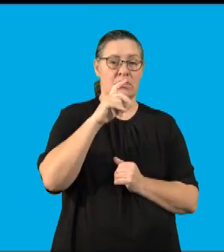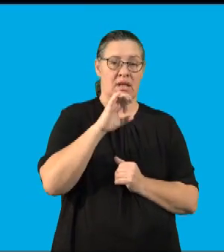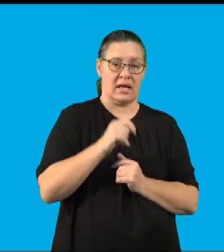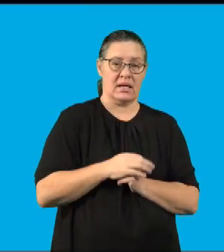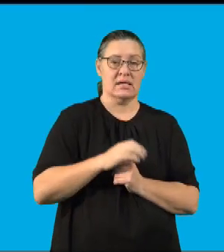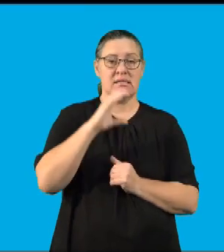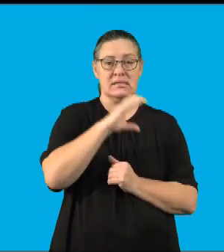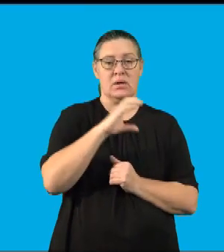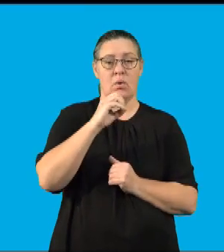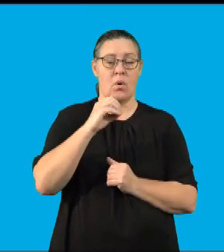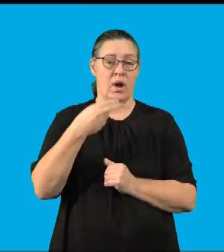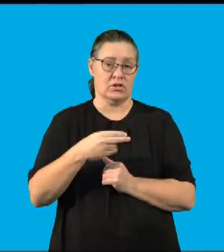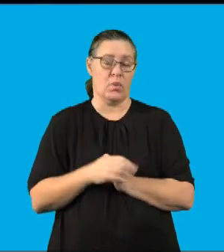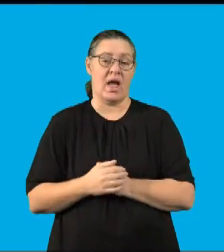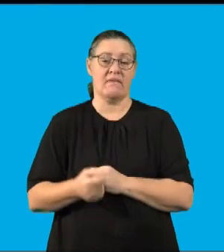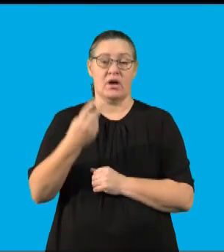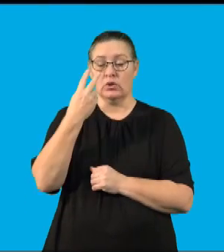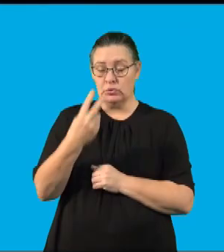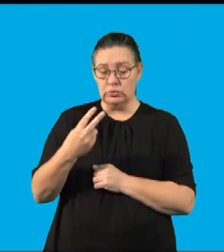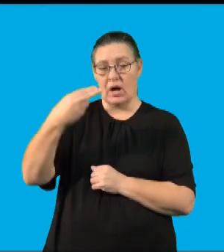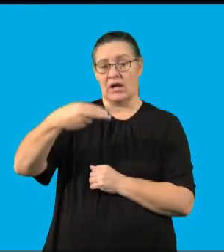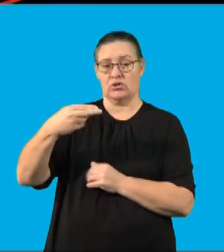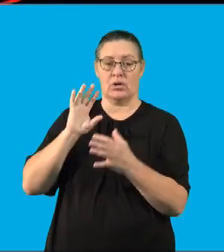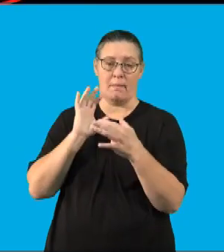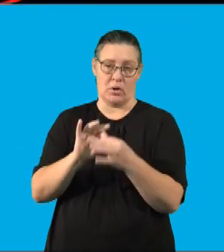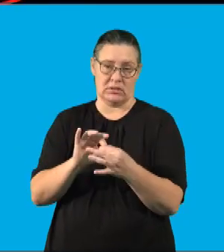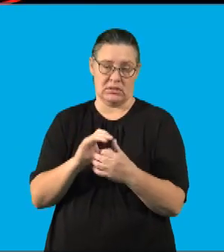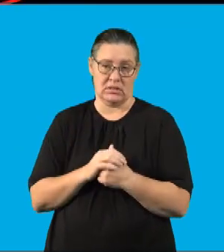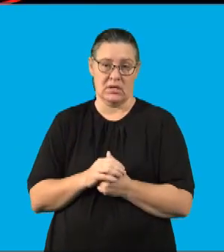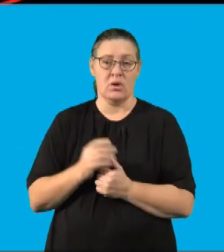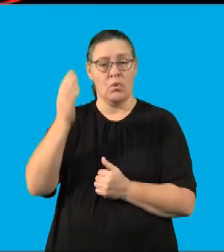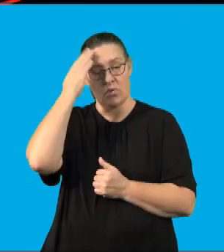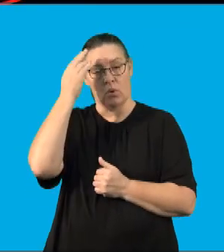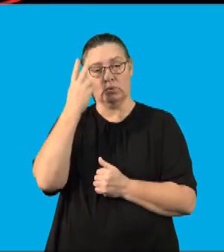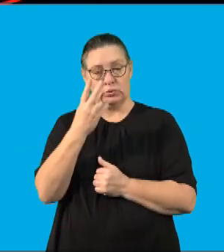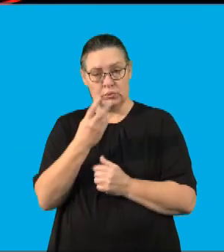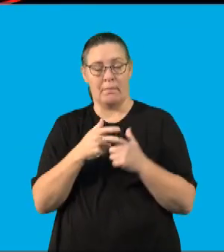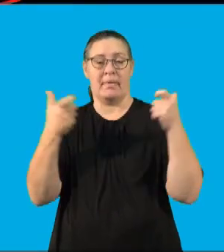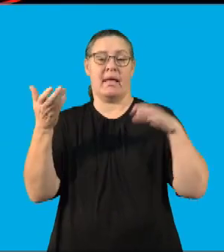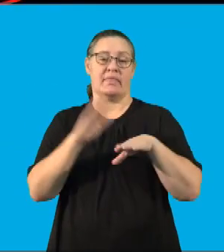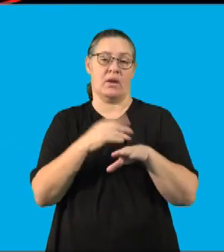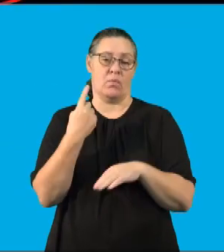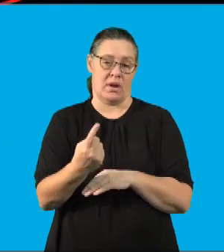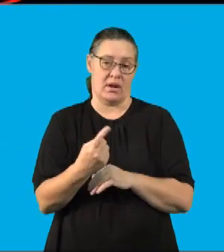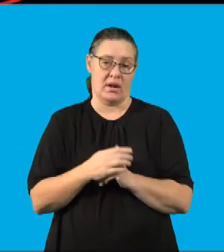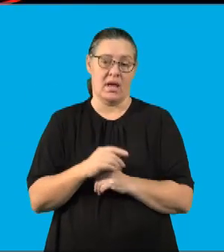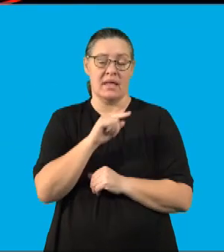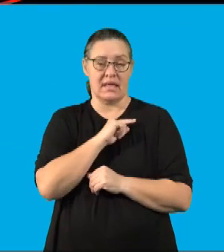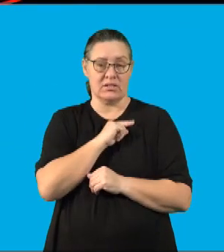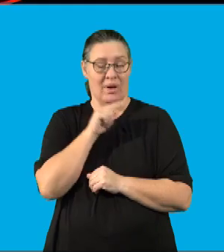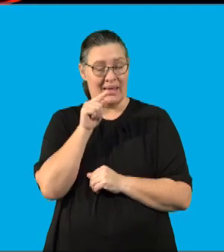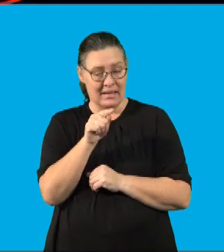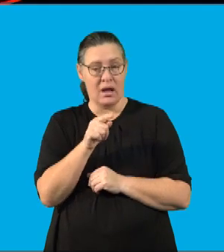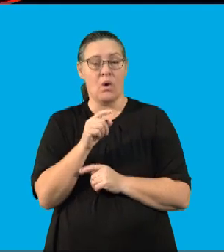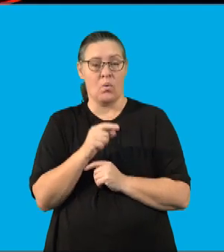the COOH, we are going to have 2 hydrogen bonds there. And obviously we know that 2 is bigger than 1, and